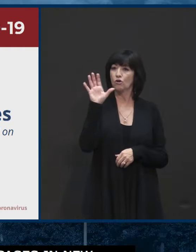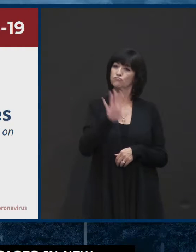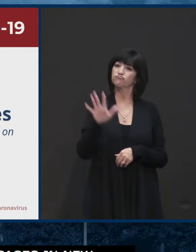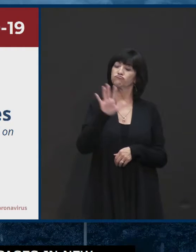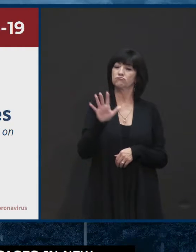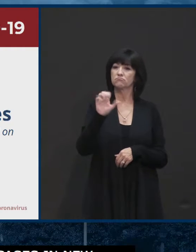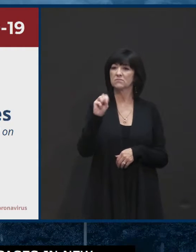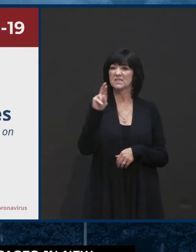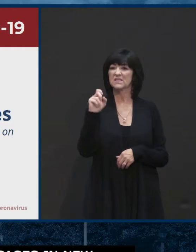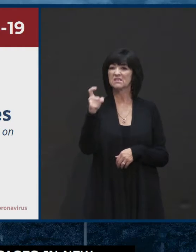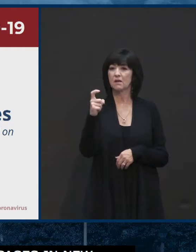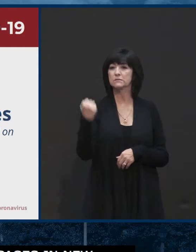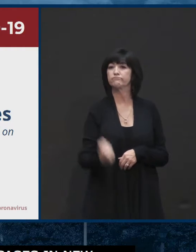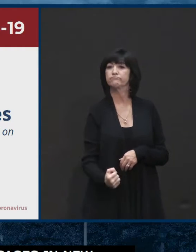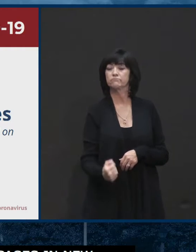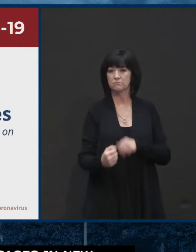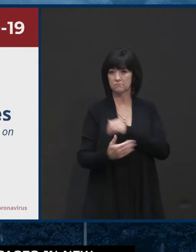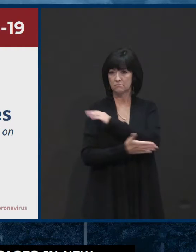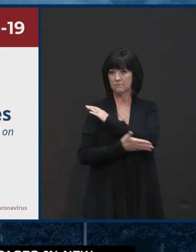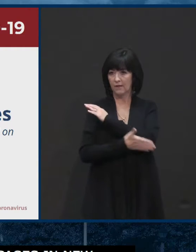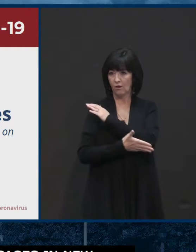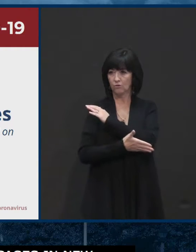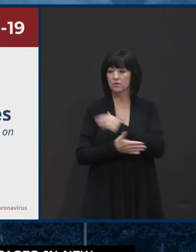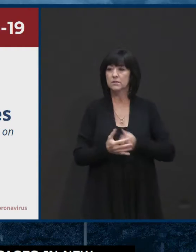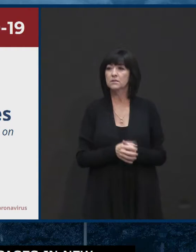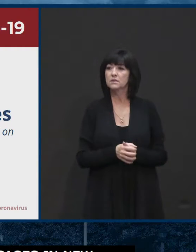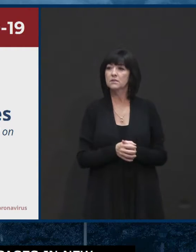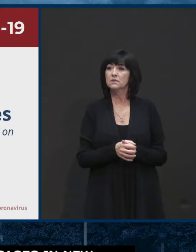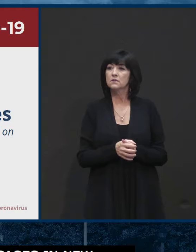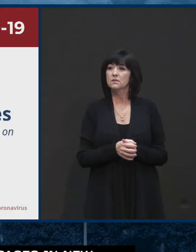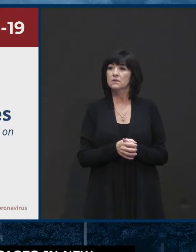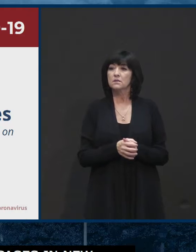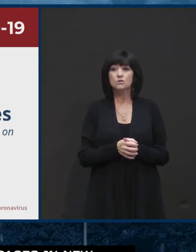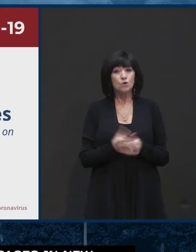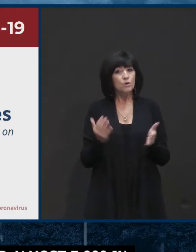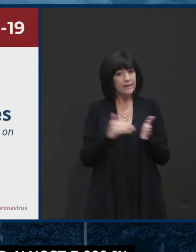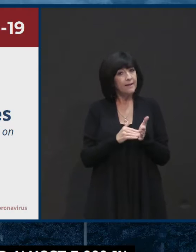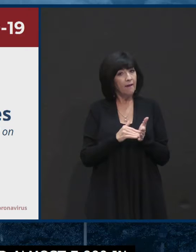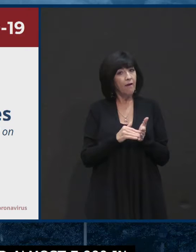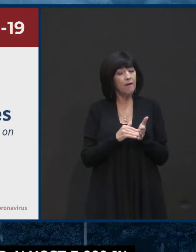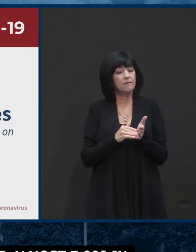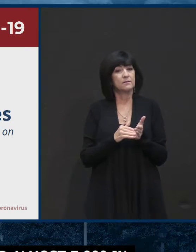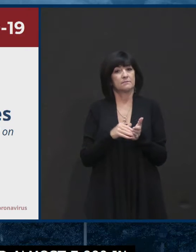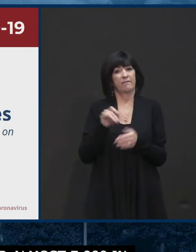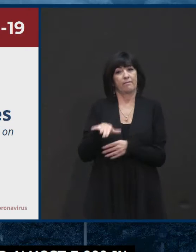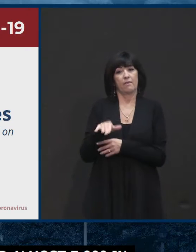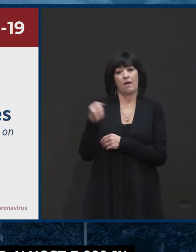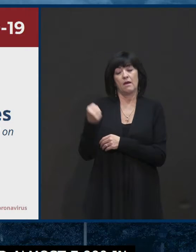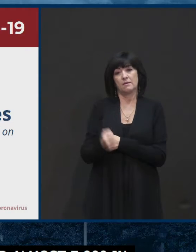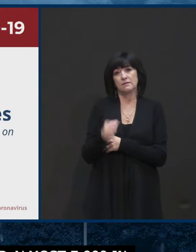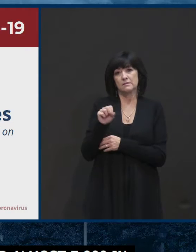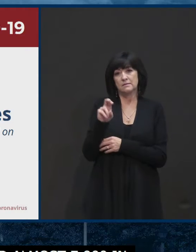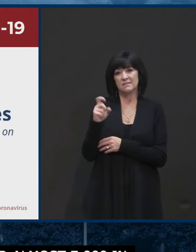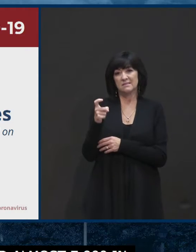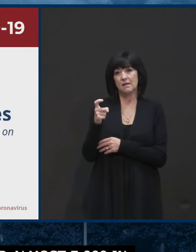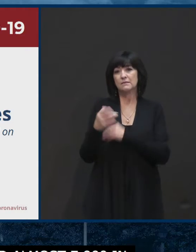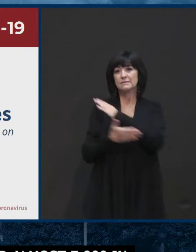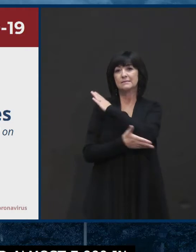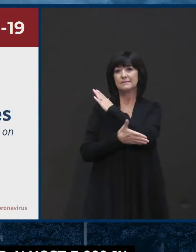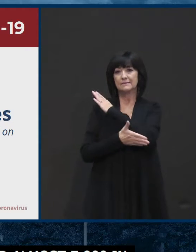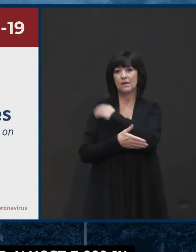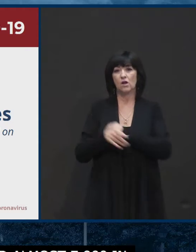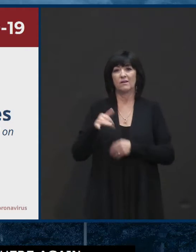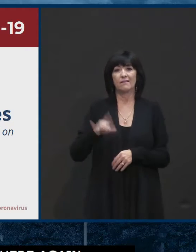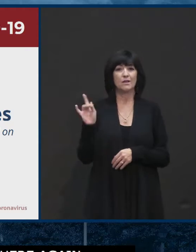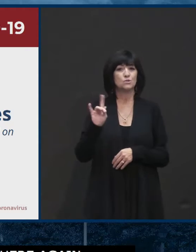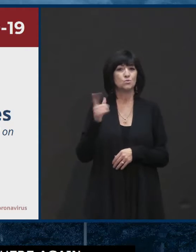Sussex County. And you'll see in a few minutes where, again, Sussex County seems to be the area where we're experiencing